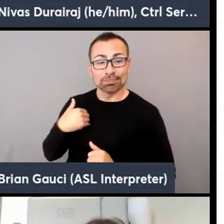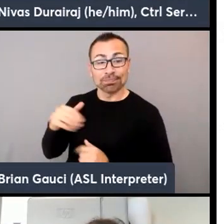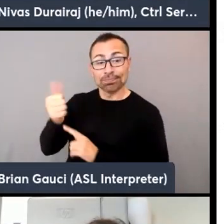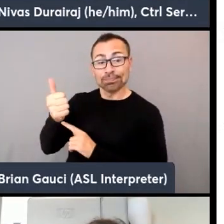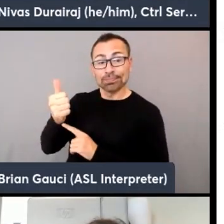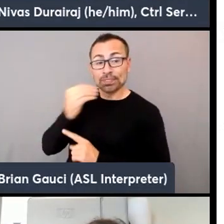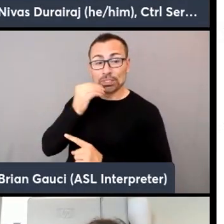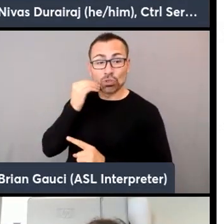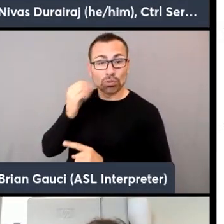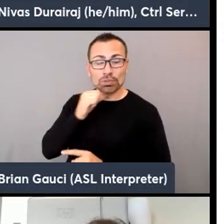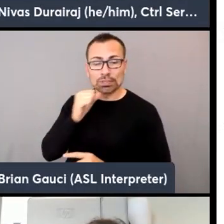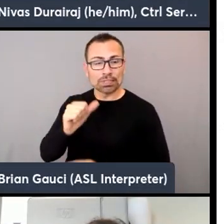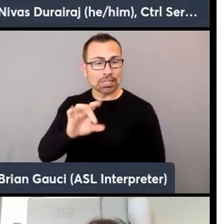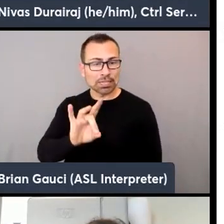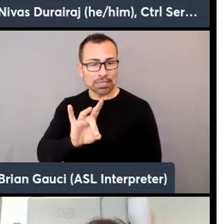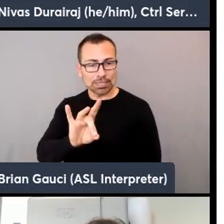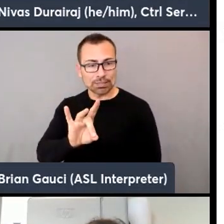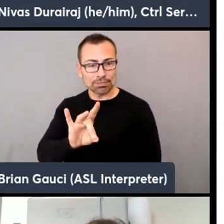Yeah. Cool. So